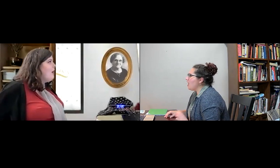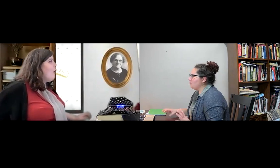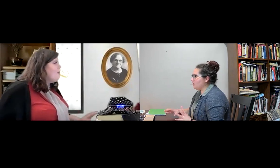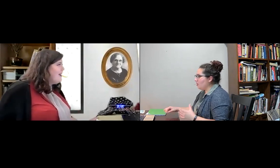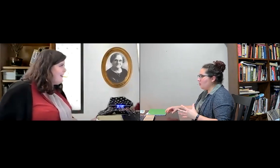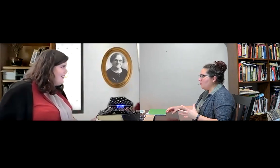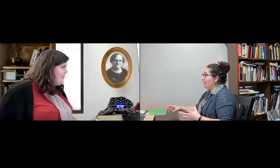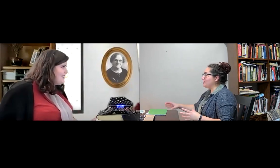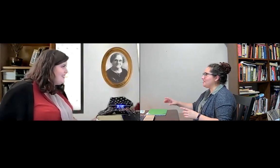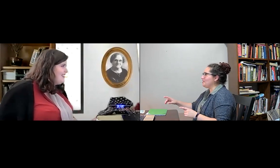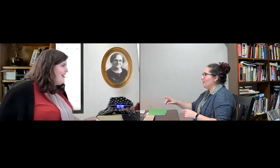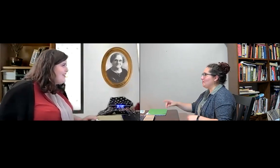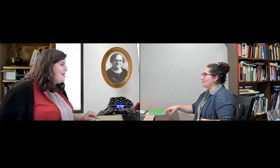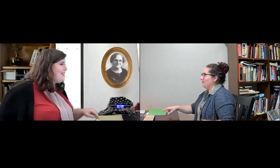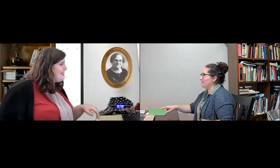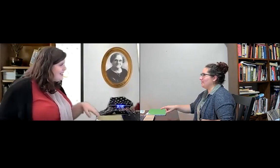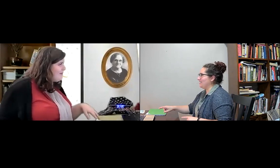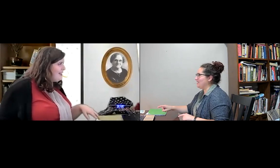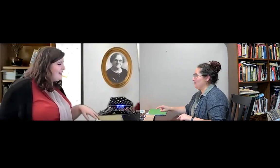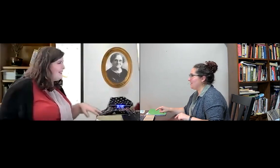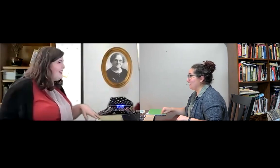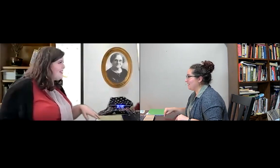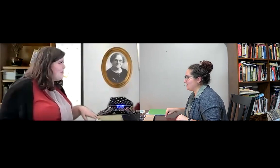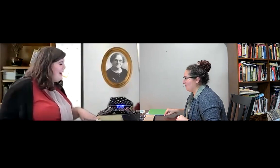I hate when you do this. Oh my god, this is the longest we've said the